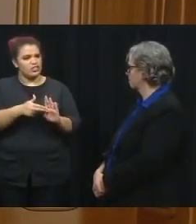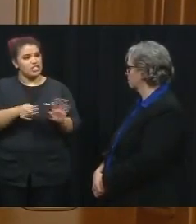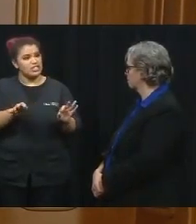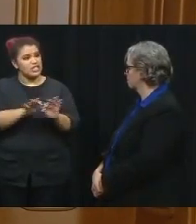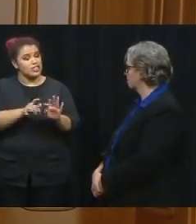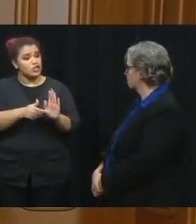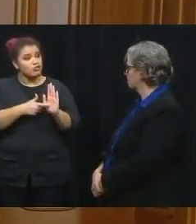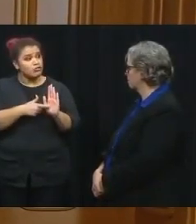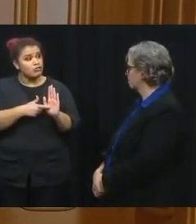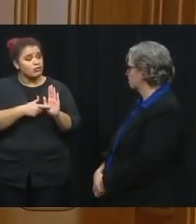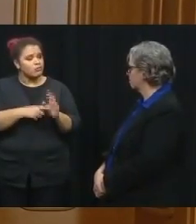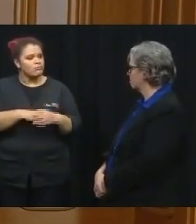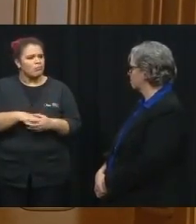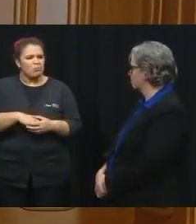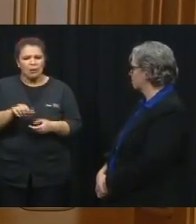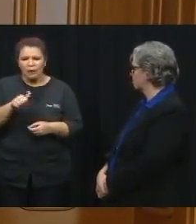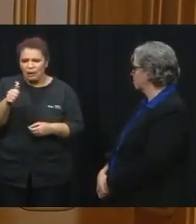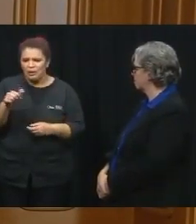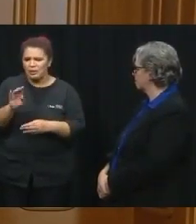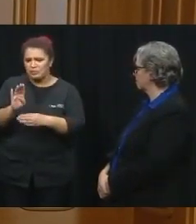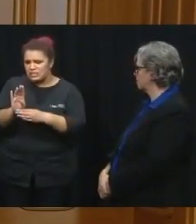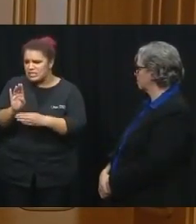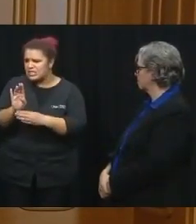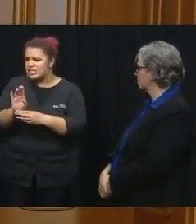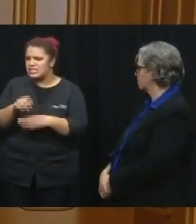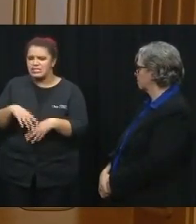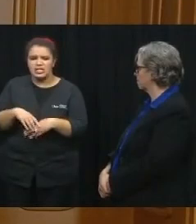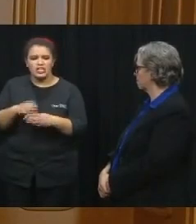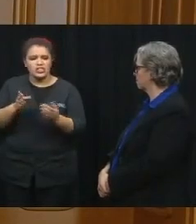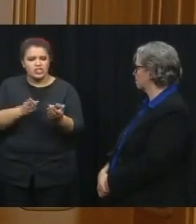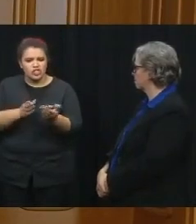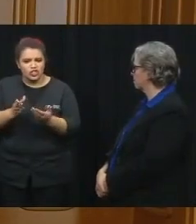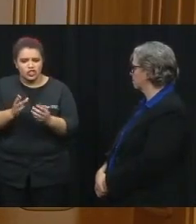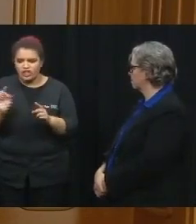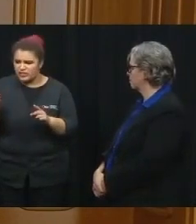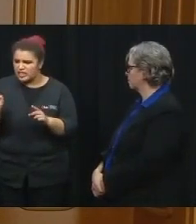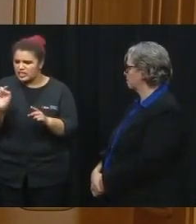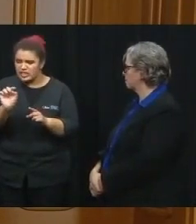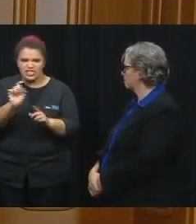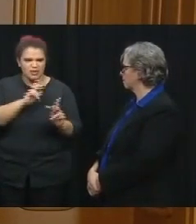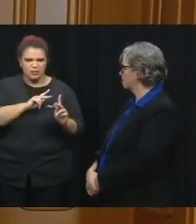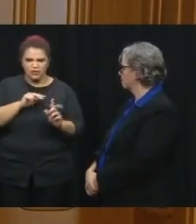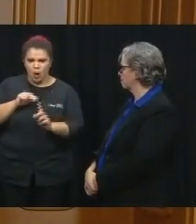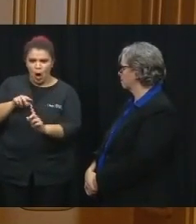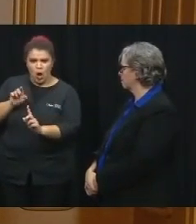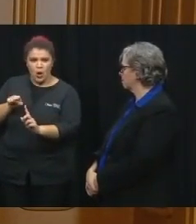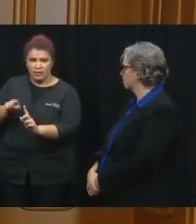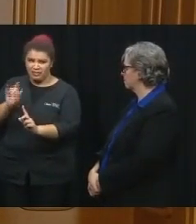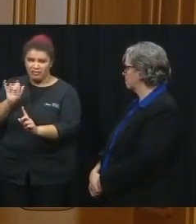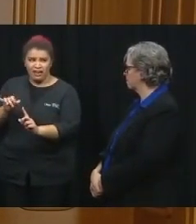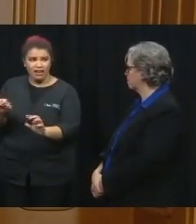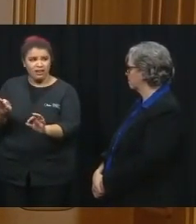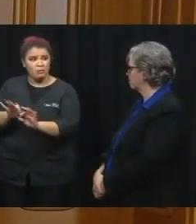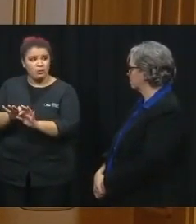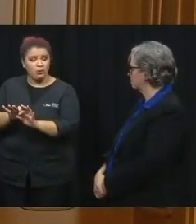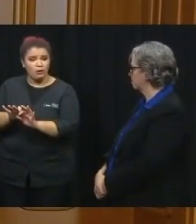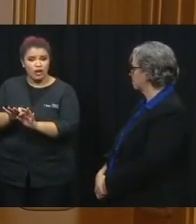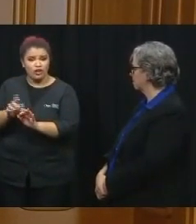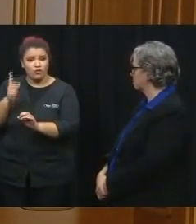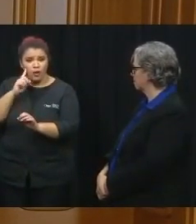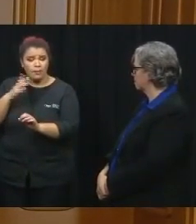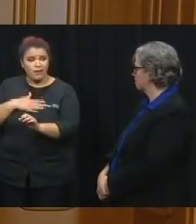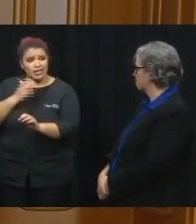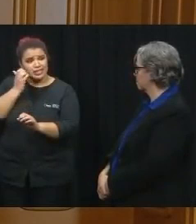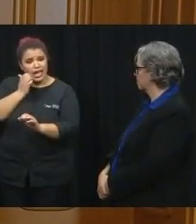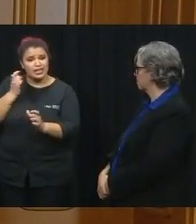other businesses and services that individuals may consider really important to their activities are not